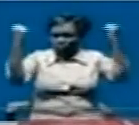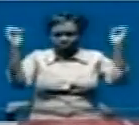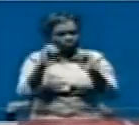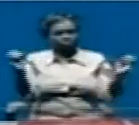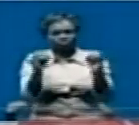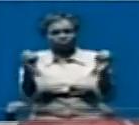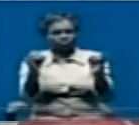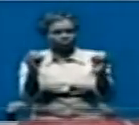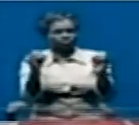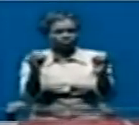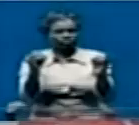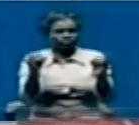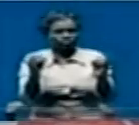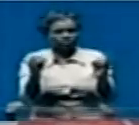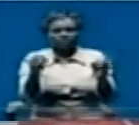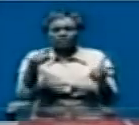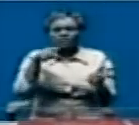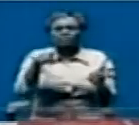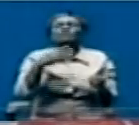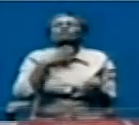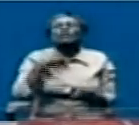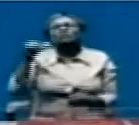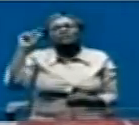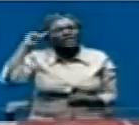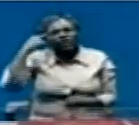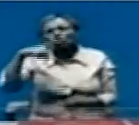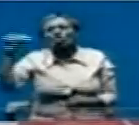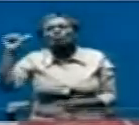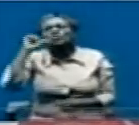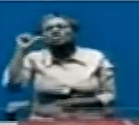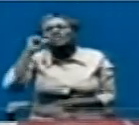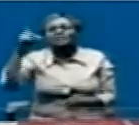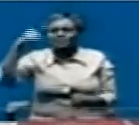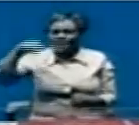Some of you dream, if I can get to Great Britain, I'll be successful. No. Success is right here in Kenya.